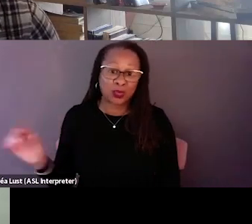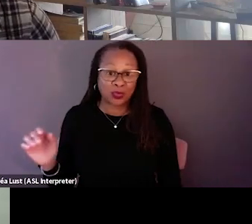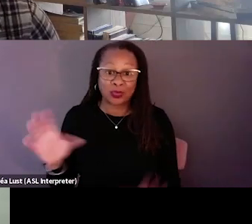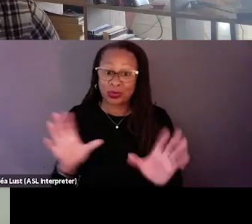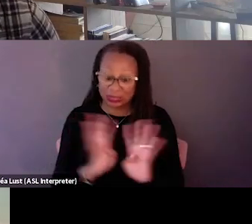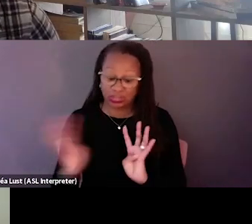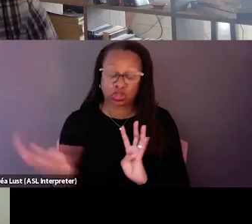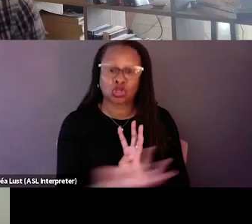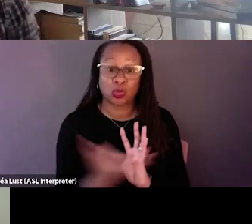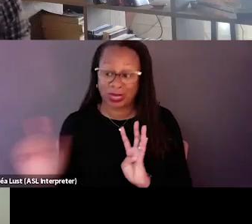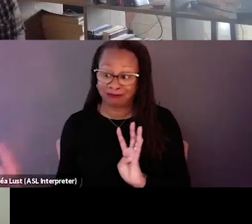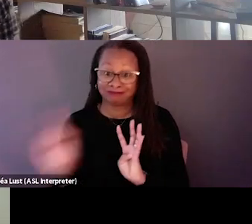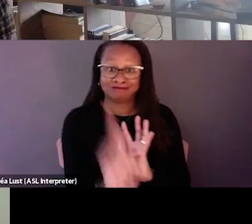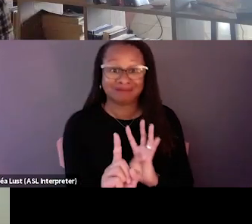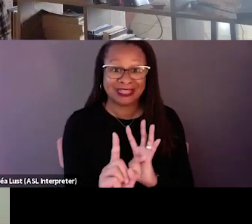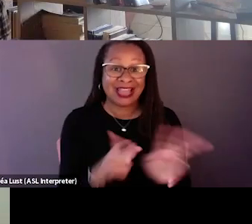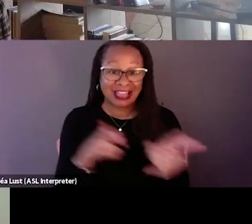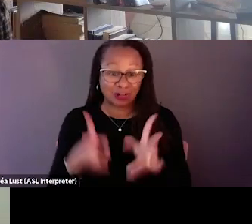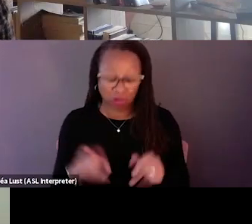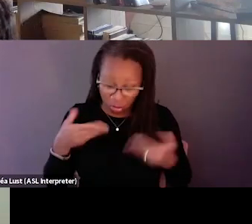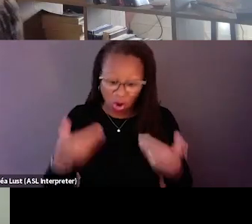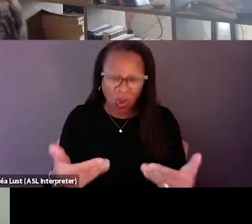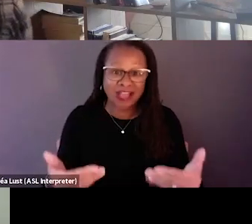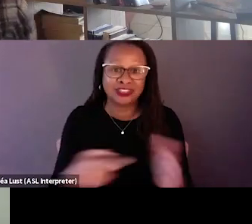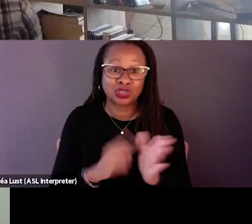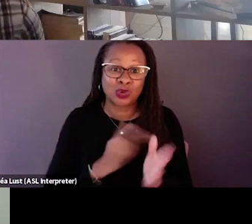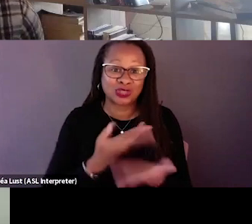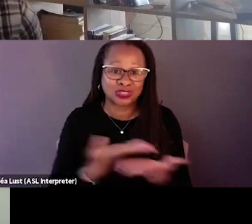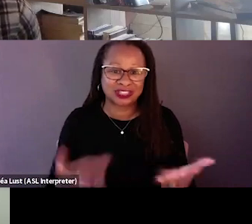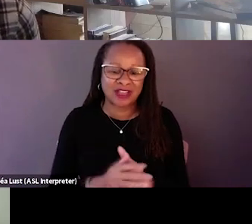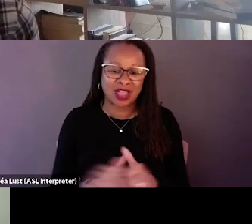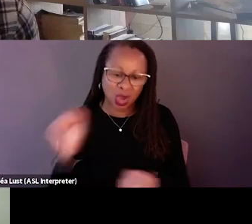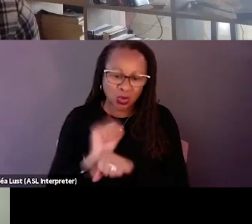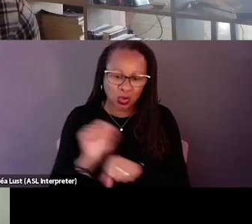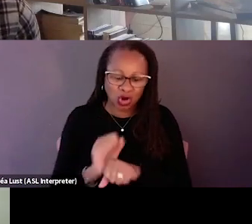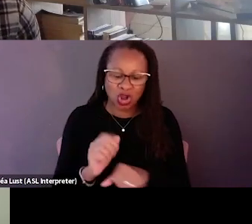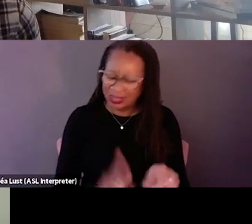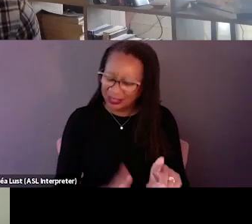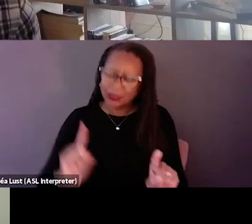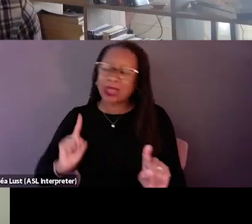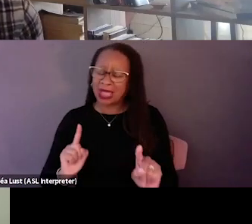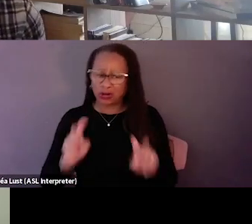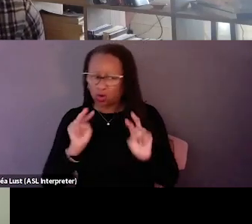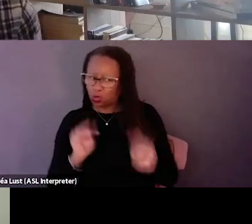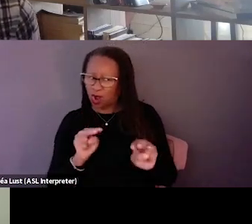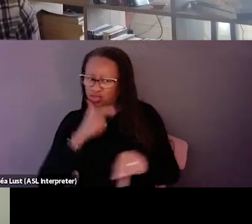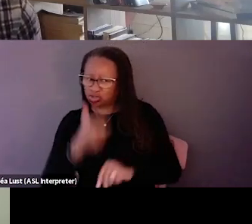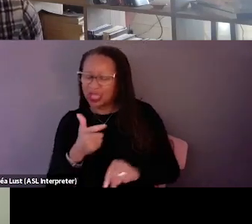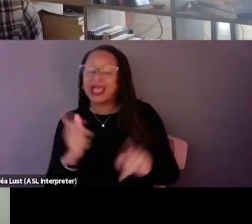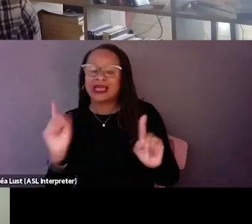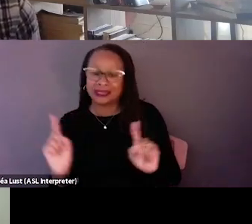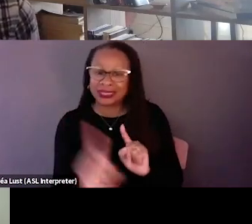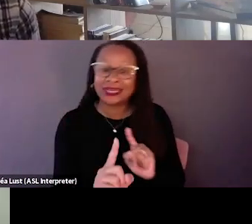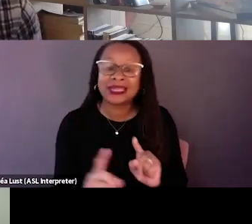of the circle, and then we would work on it some more, and he would get back in and innovate more.